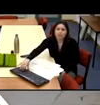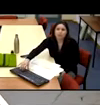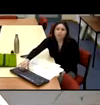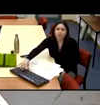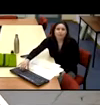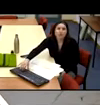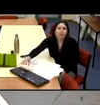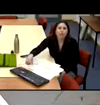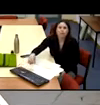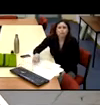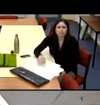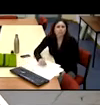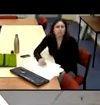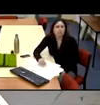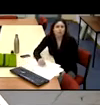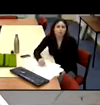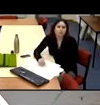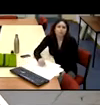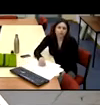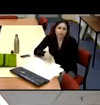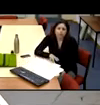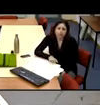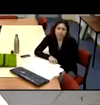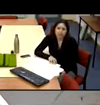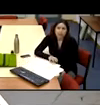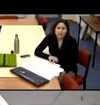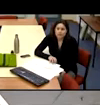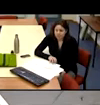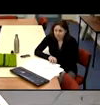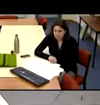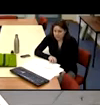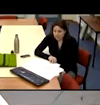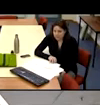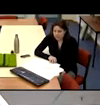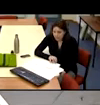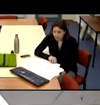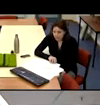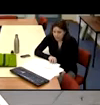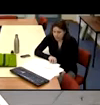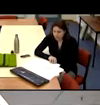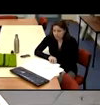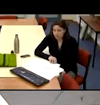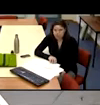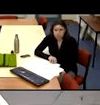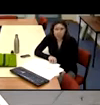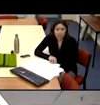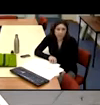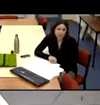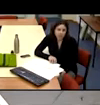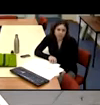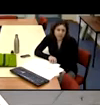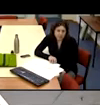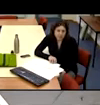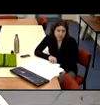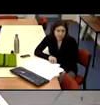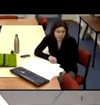it. This is my honour because I put my humanity first. And for Joseph, he, in his home country, he was politically